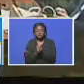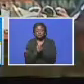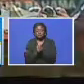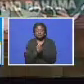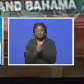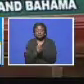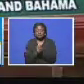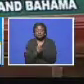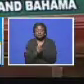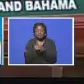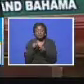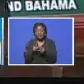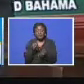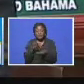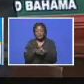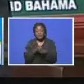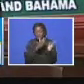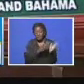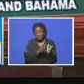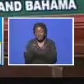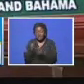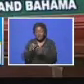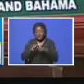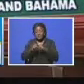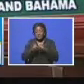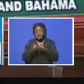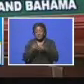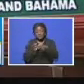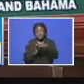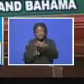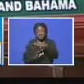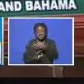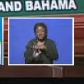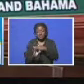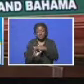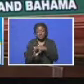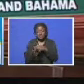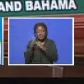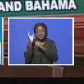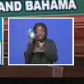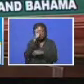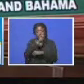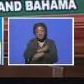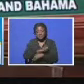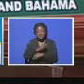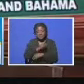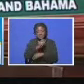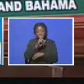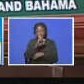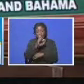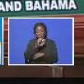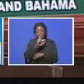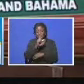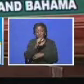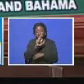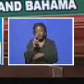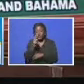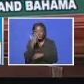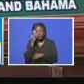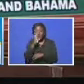Mr. Speaker, based on the Department of Statistics projections, it is estimated that in the year 2021, there will be